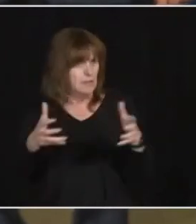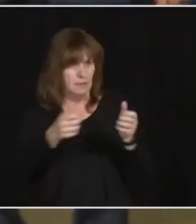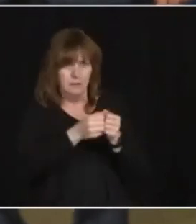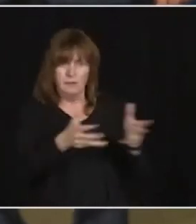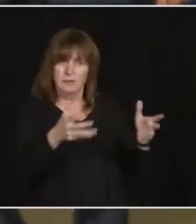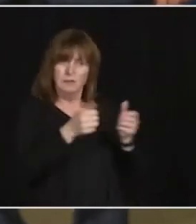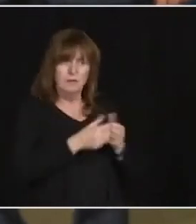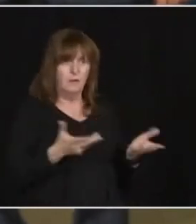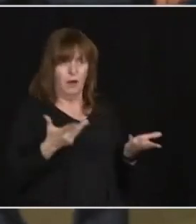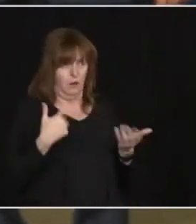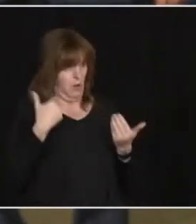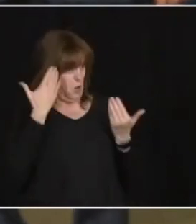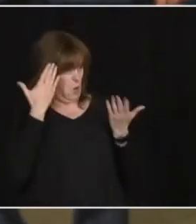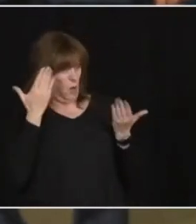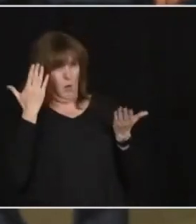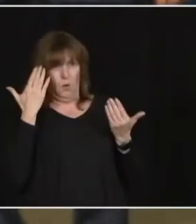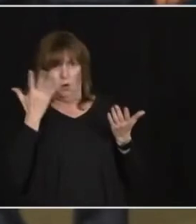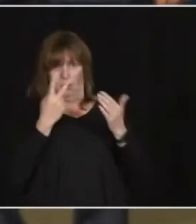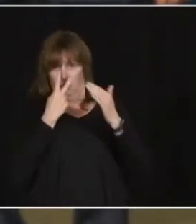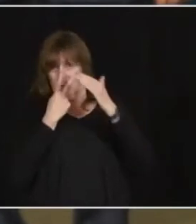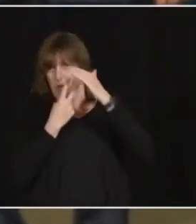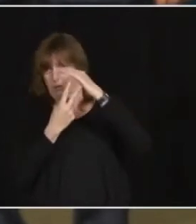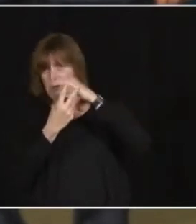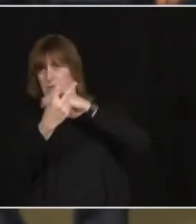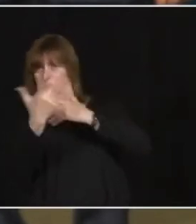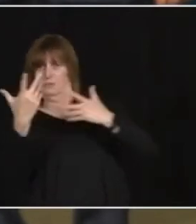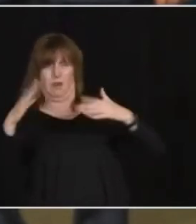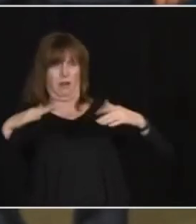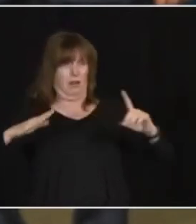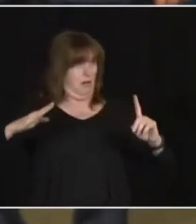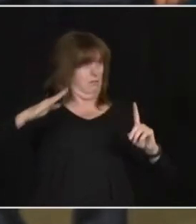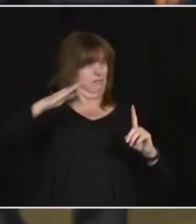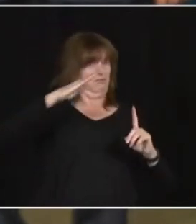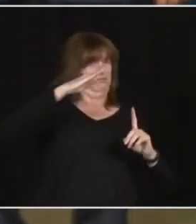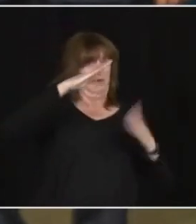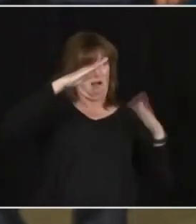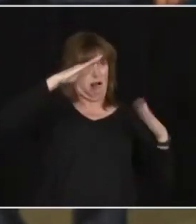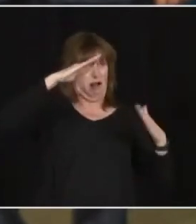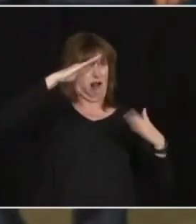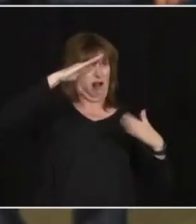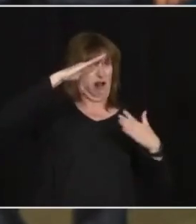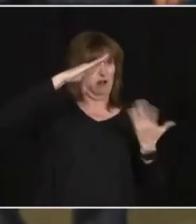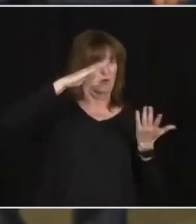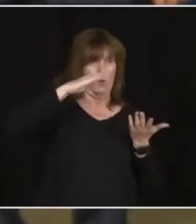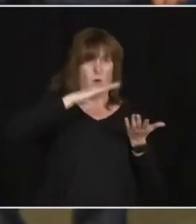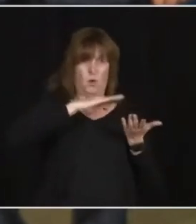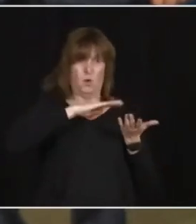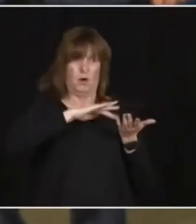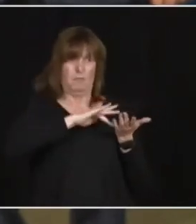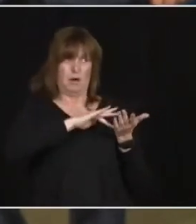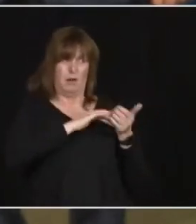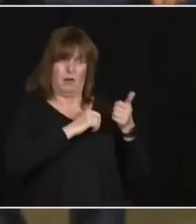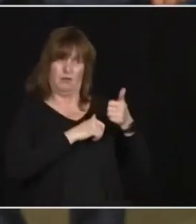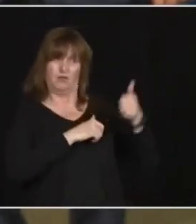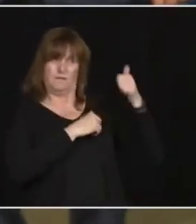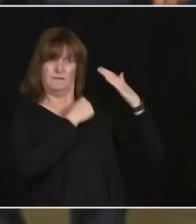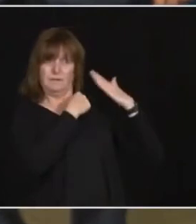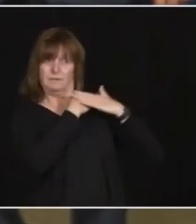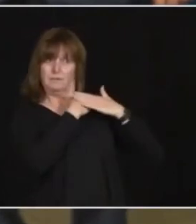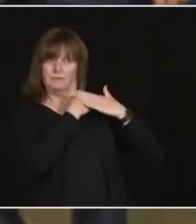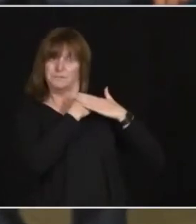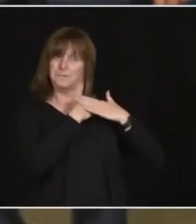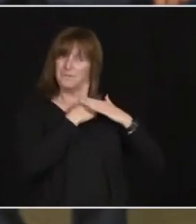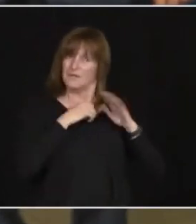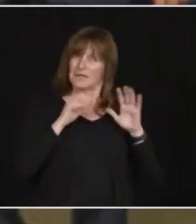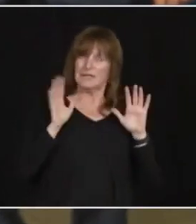haven't hit the peak yet, so our Chief Medical Officer of Health tells us. So we need to continue to be able to plan, to be